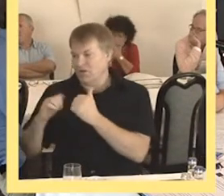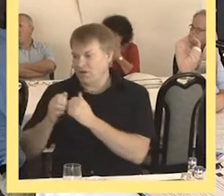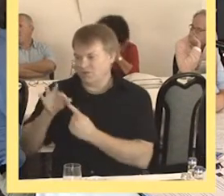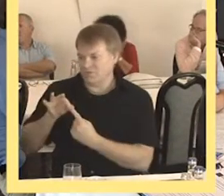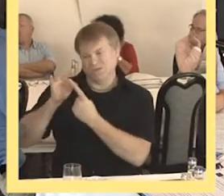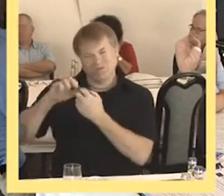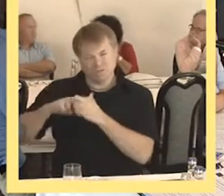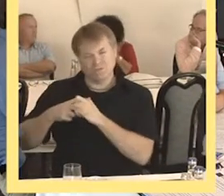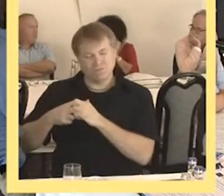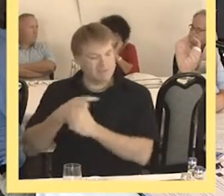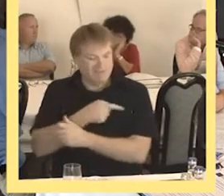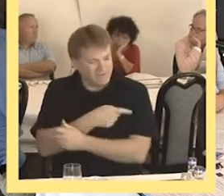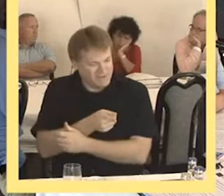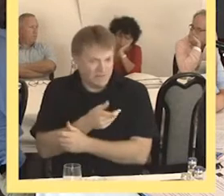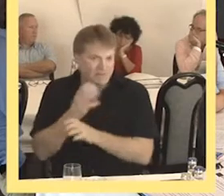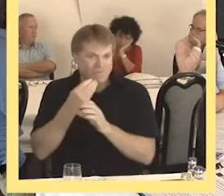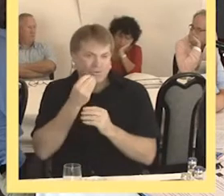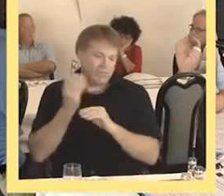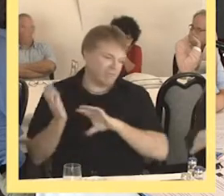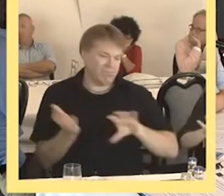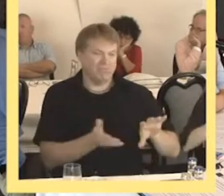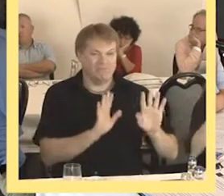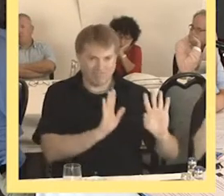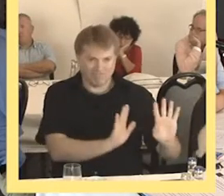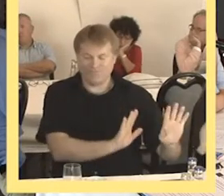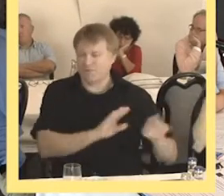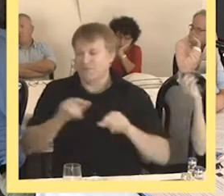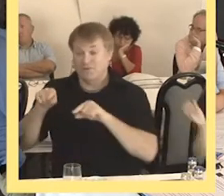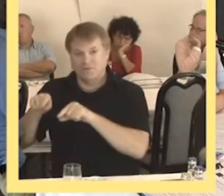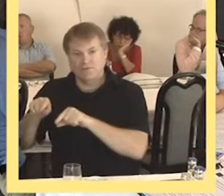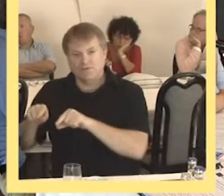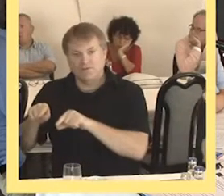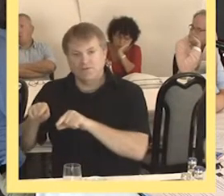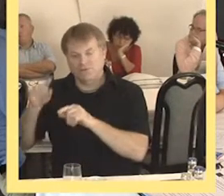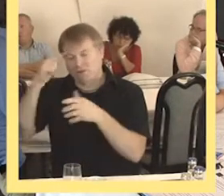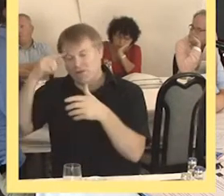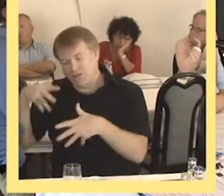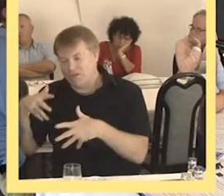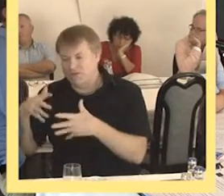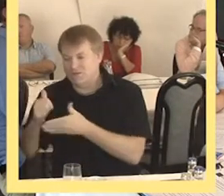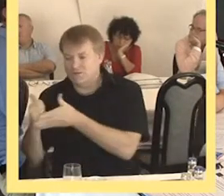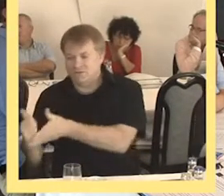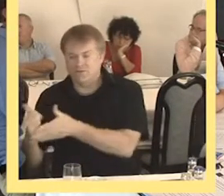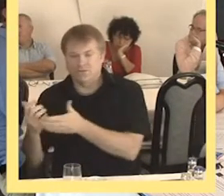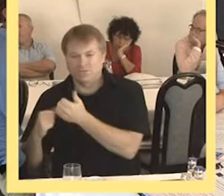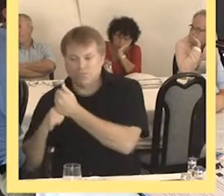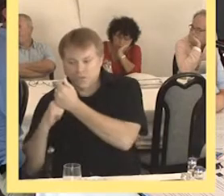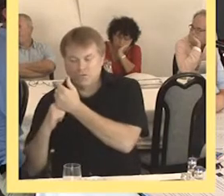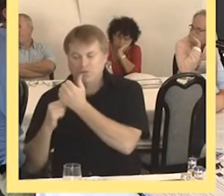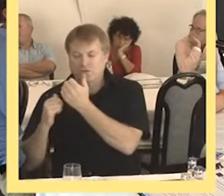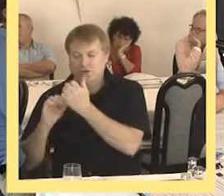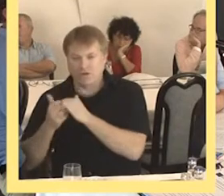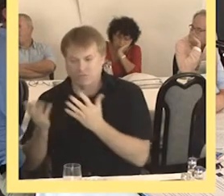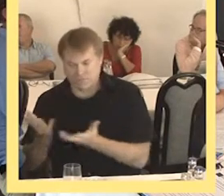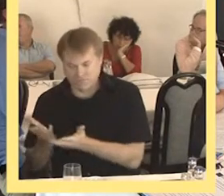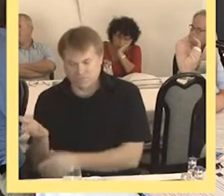problem. And these two issues combined is, as far as we hope, the output,